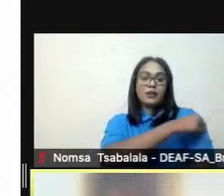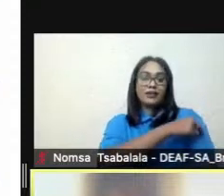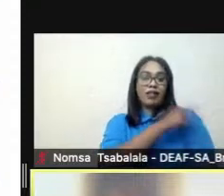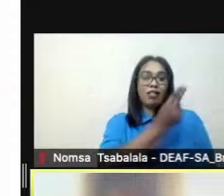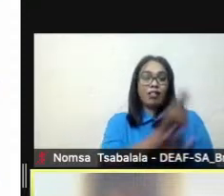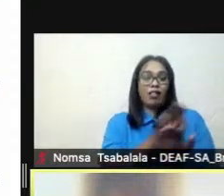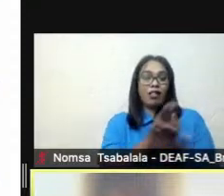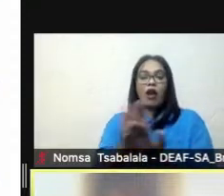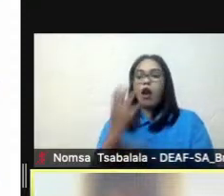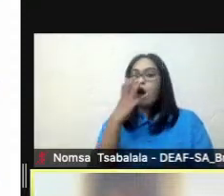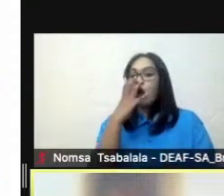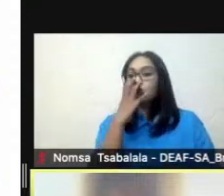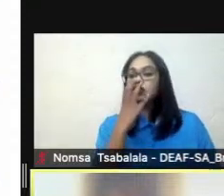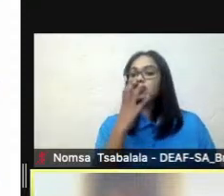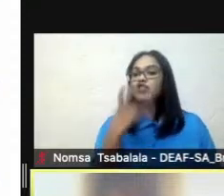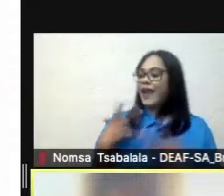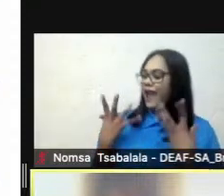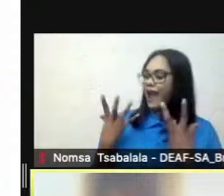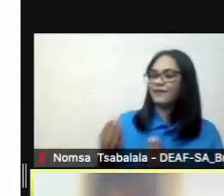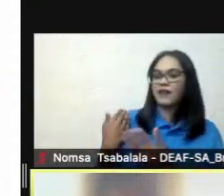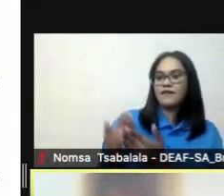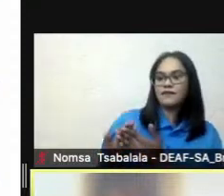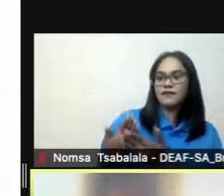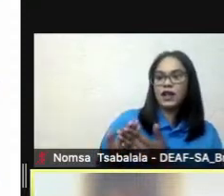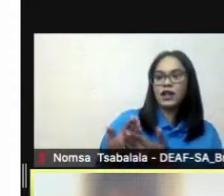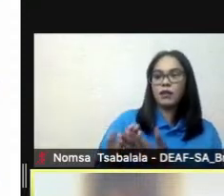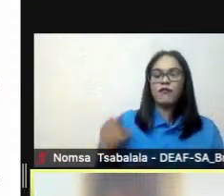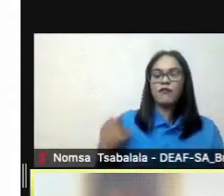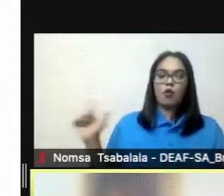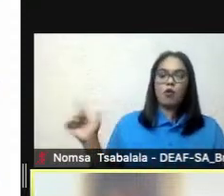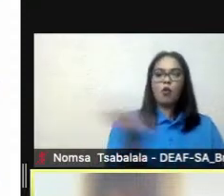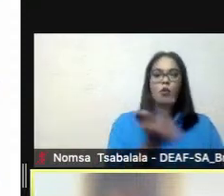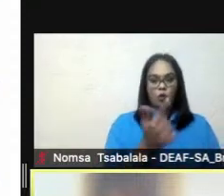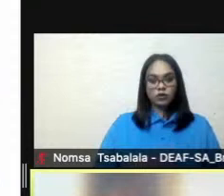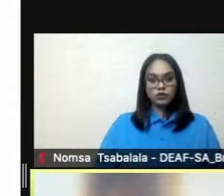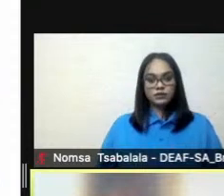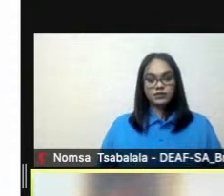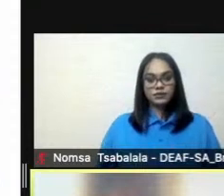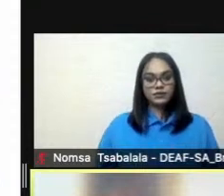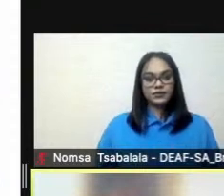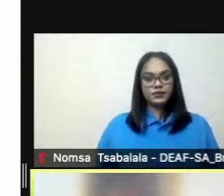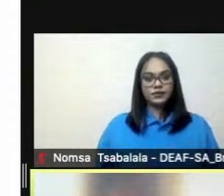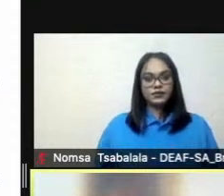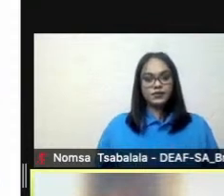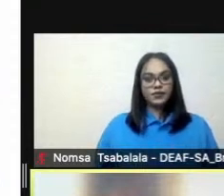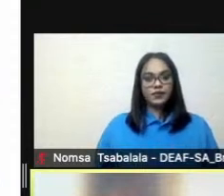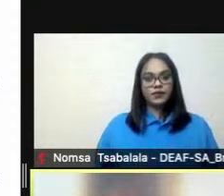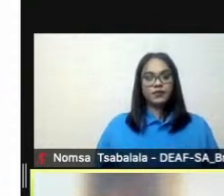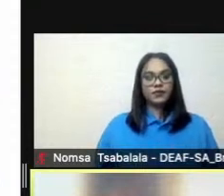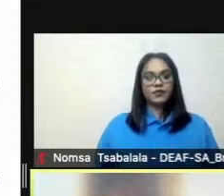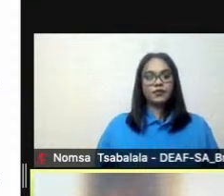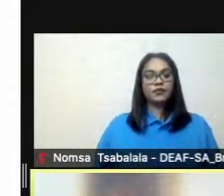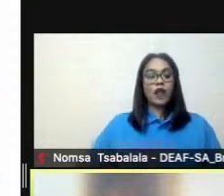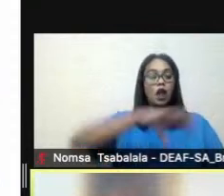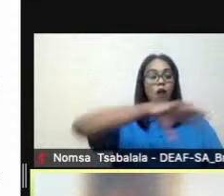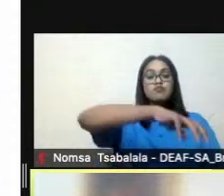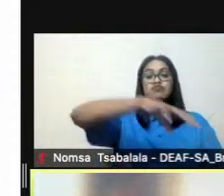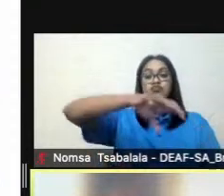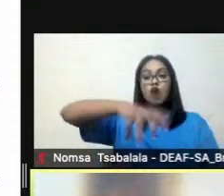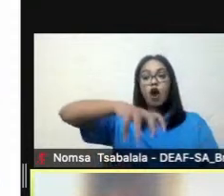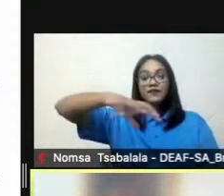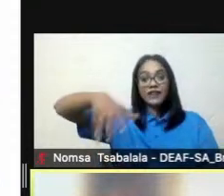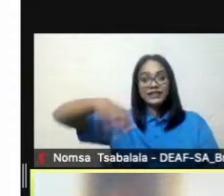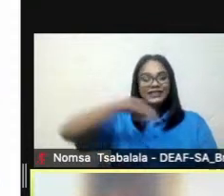management depends on the proper governance between service provider and hospitals. And what provinces have been asked to do is to make sure